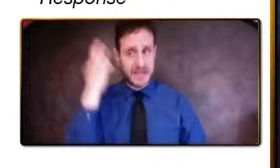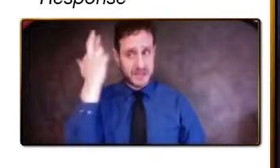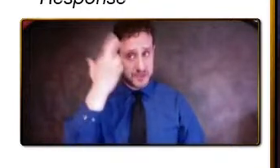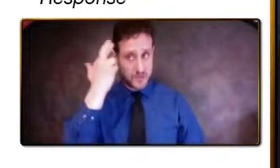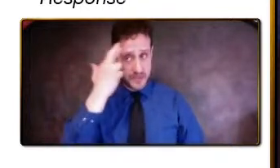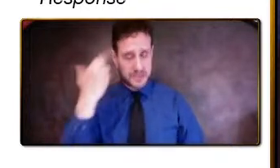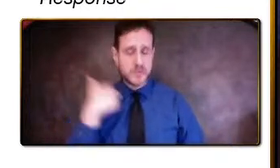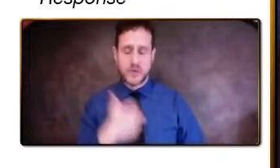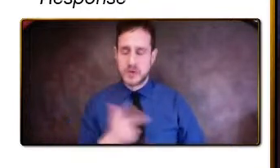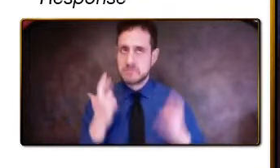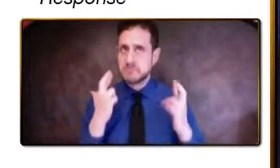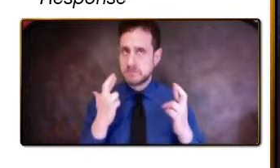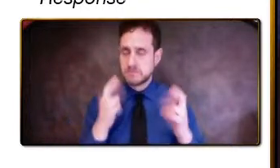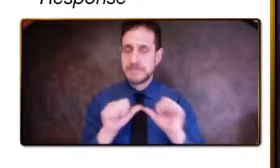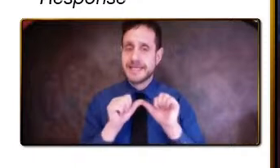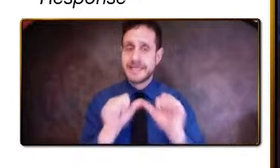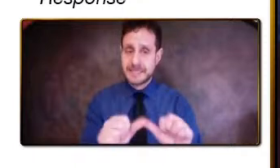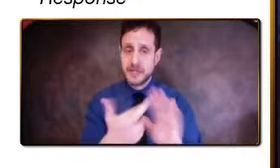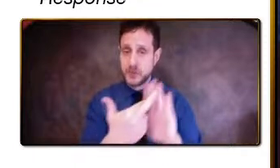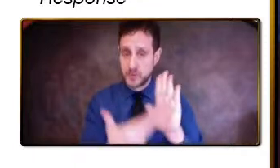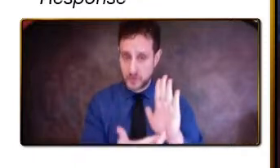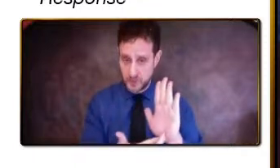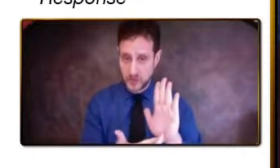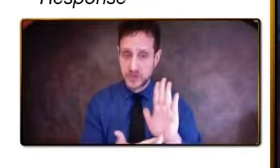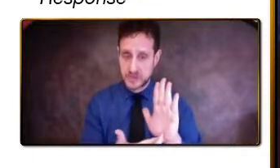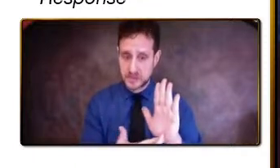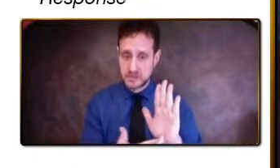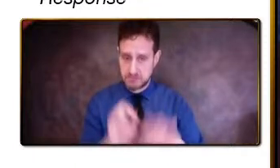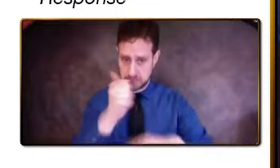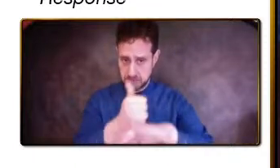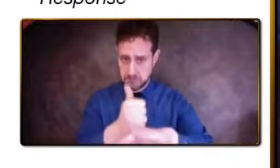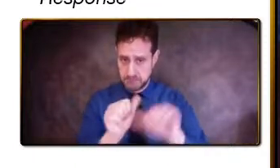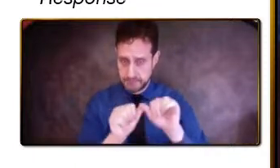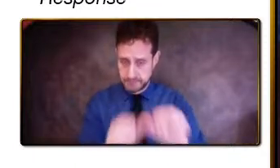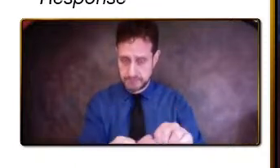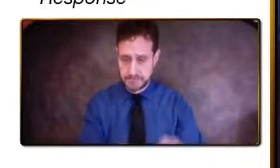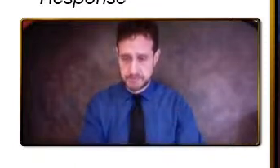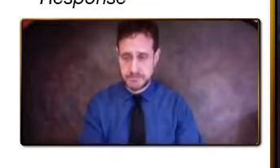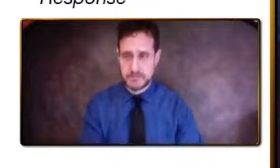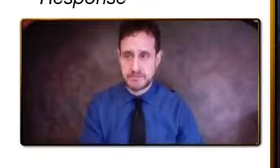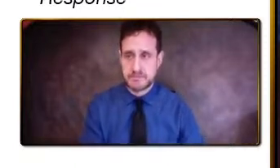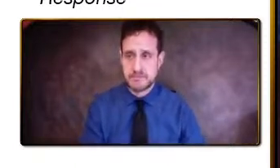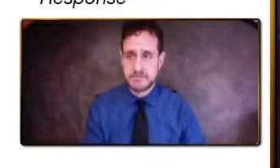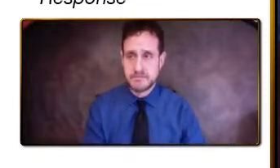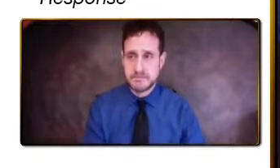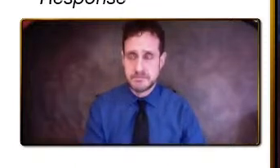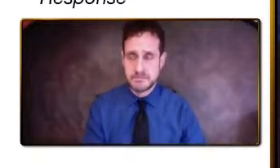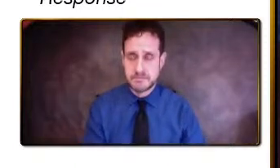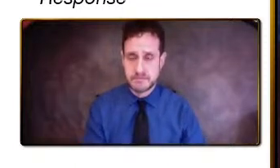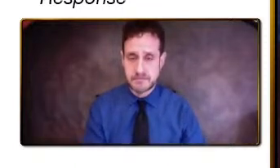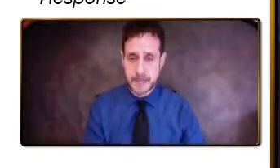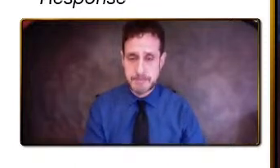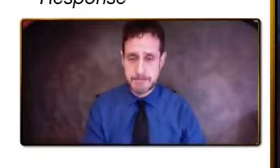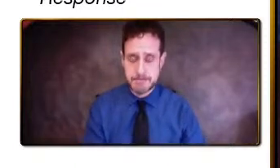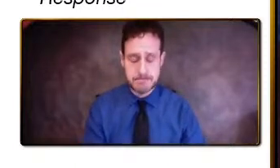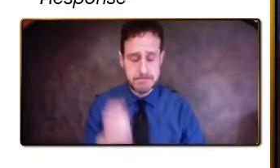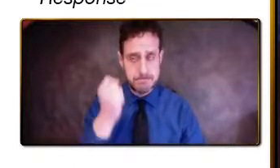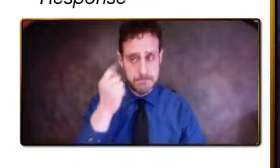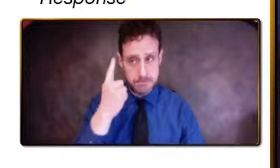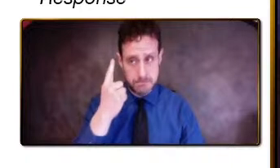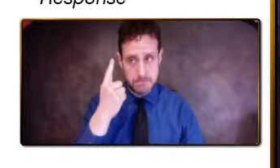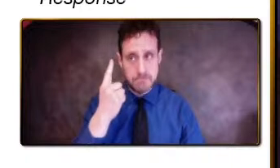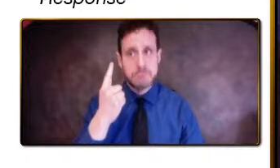our mitigation regime in place with an understanding that things are heading in the